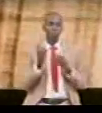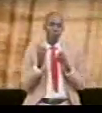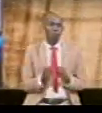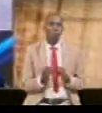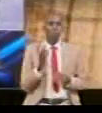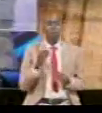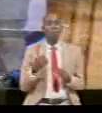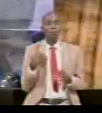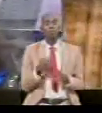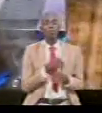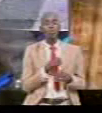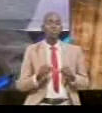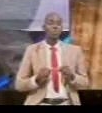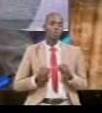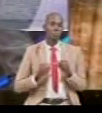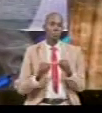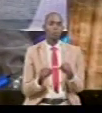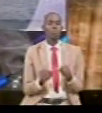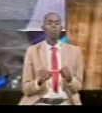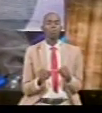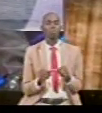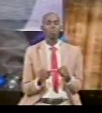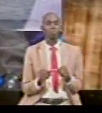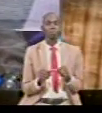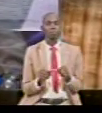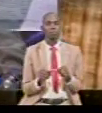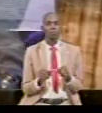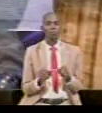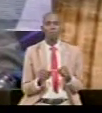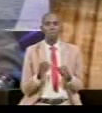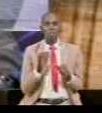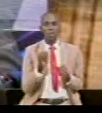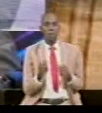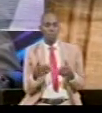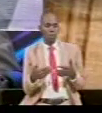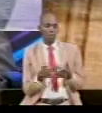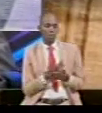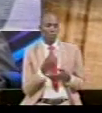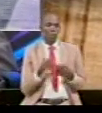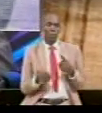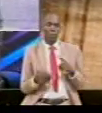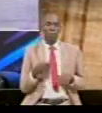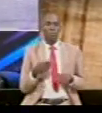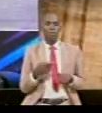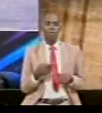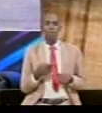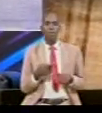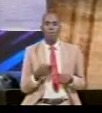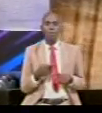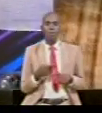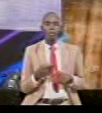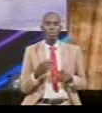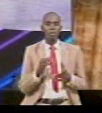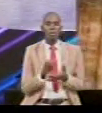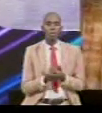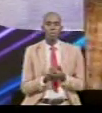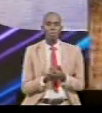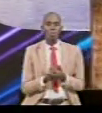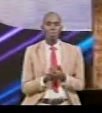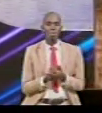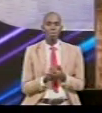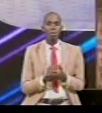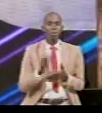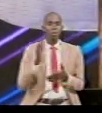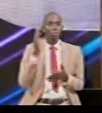we hold fast. A new friend that we just met will not divert